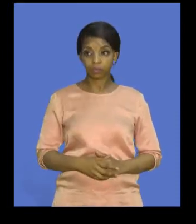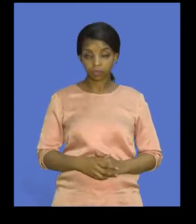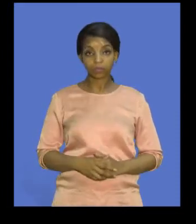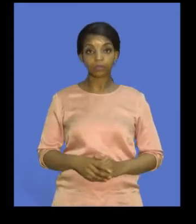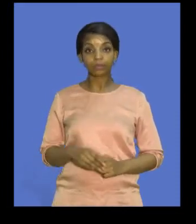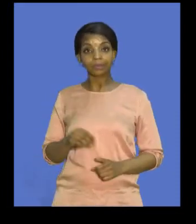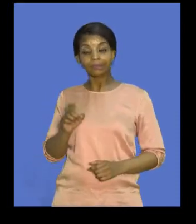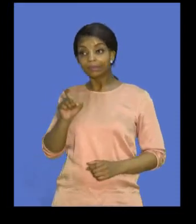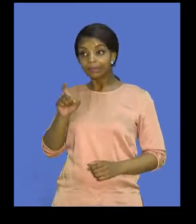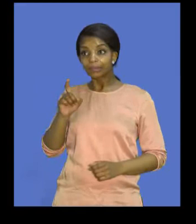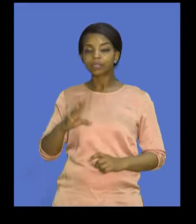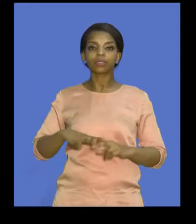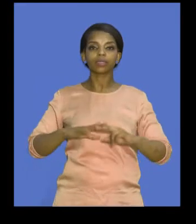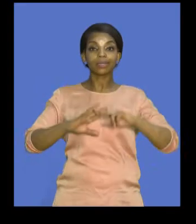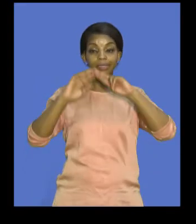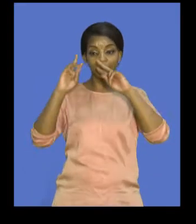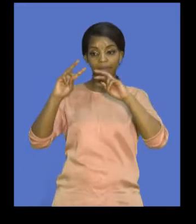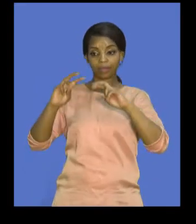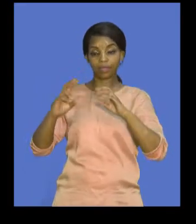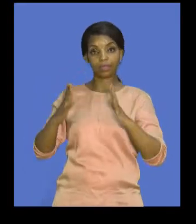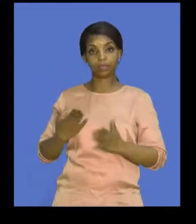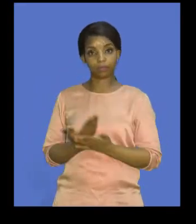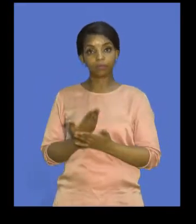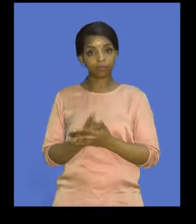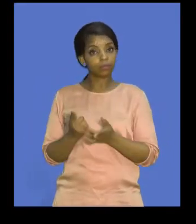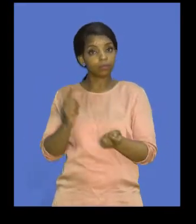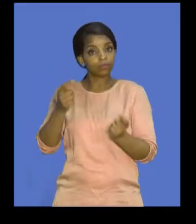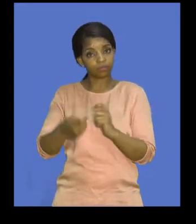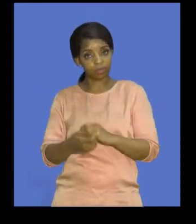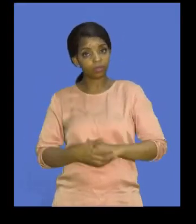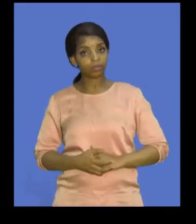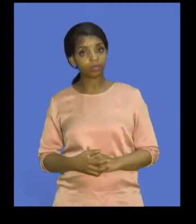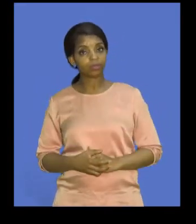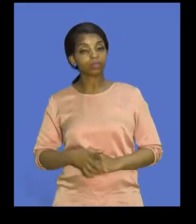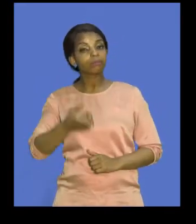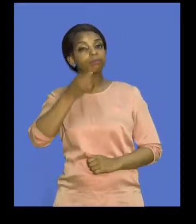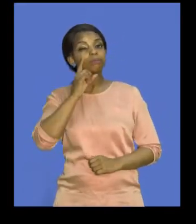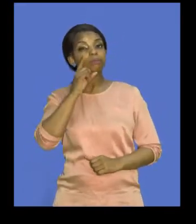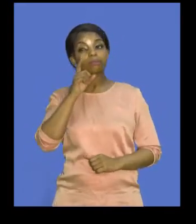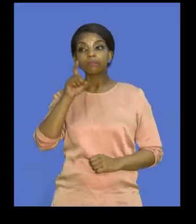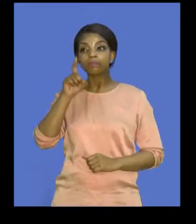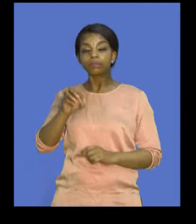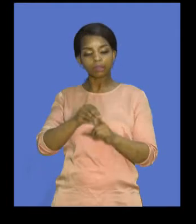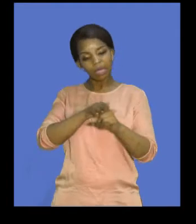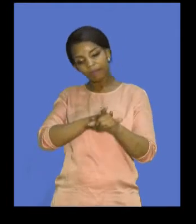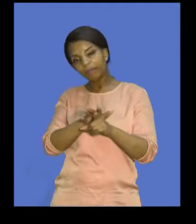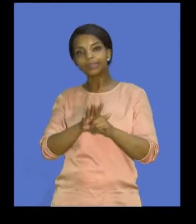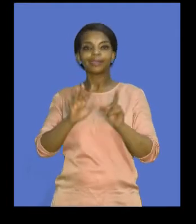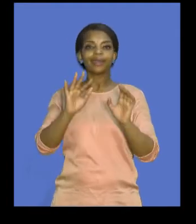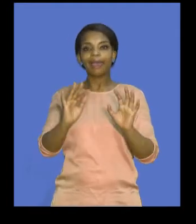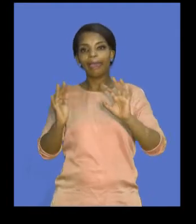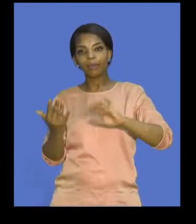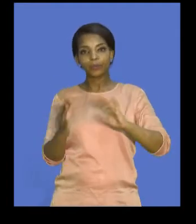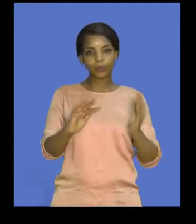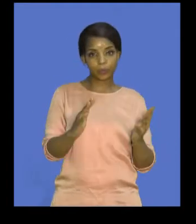investigators, we can actually change that variable to see exactly how it affects the other one. So we'd call this the independent